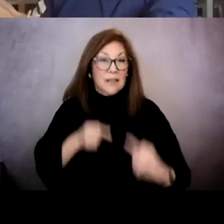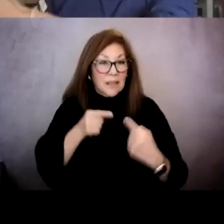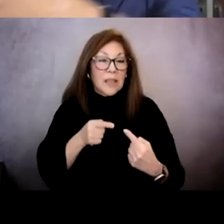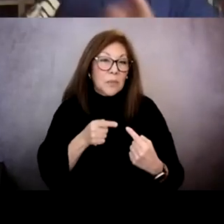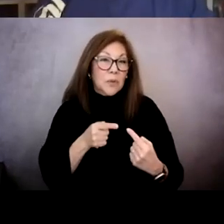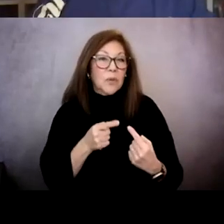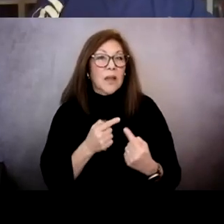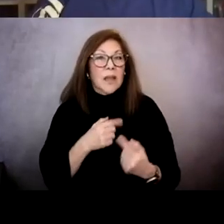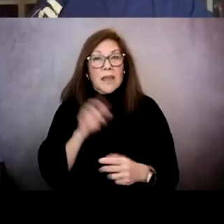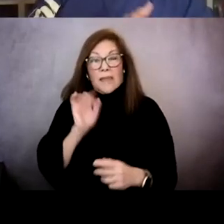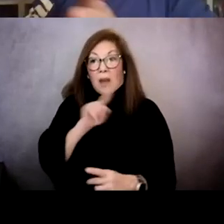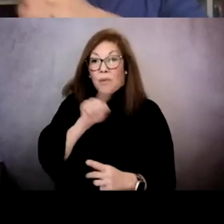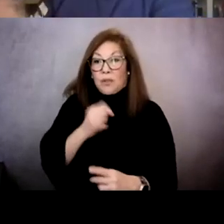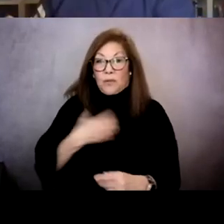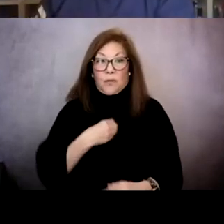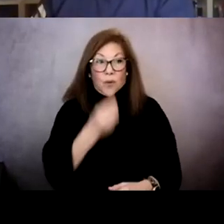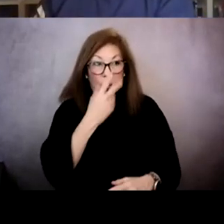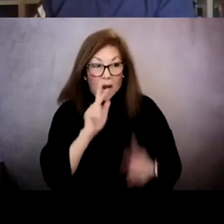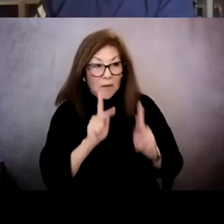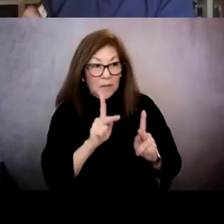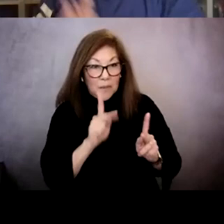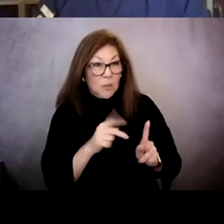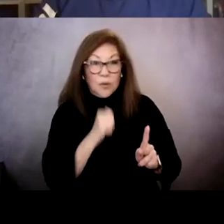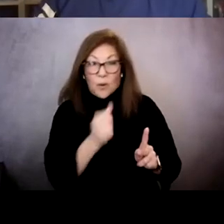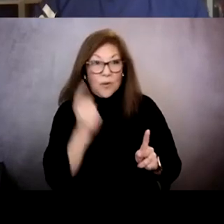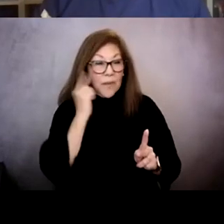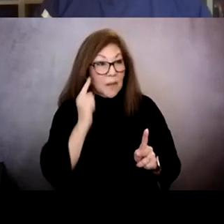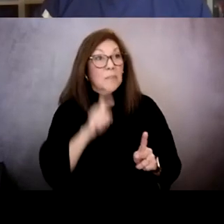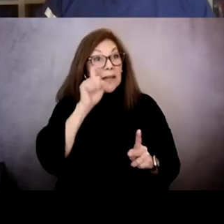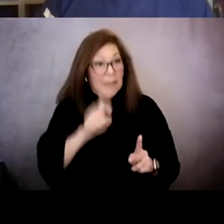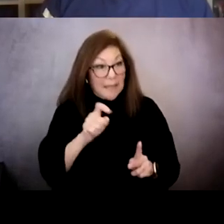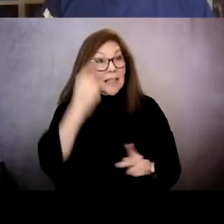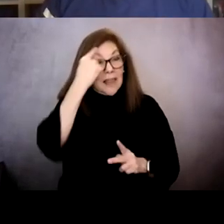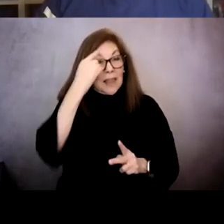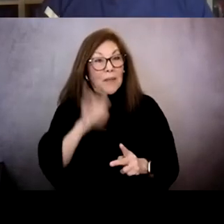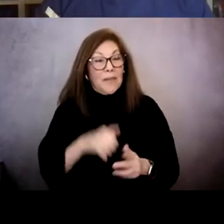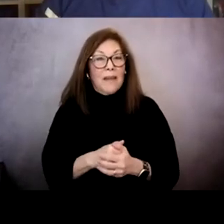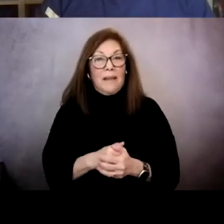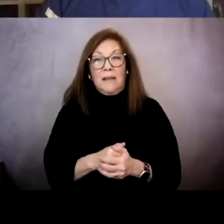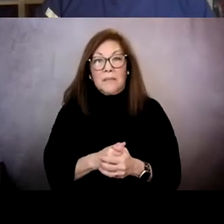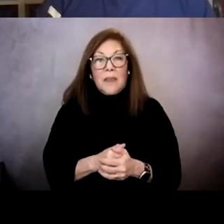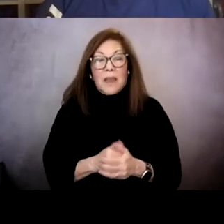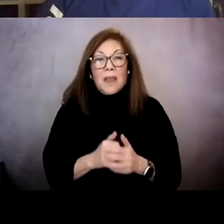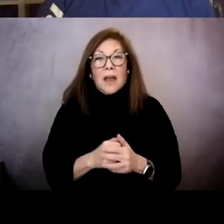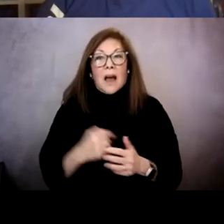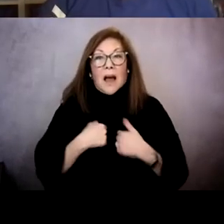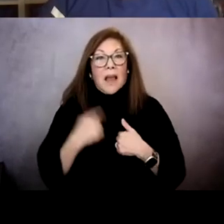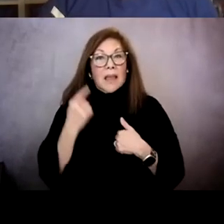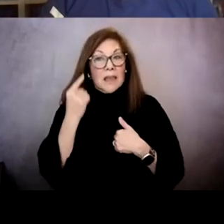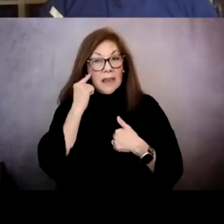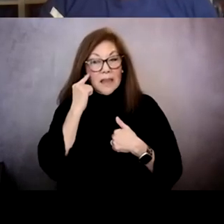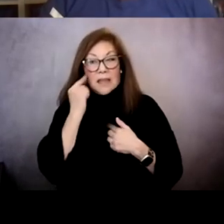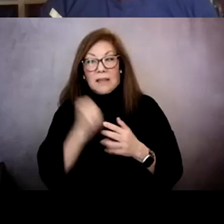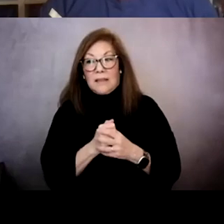that question for the white folks that might not be thinking about it already, but need to be thinking about it? I think like this,